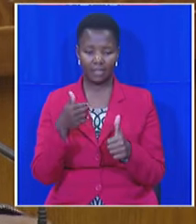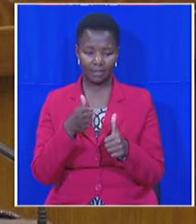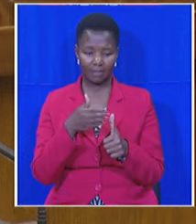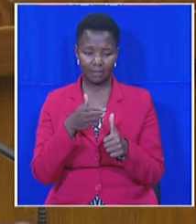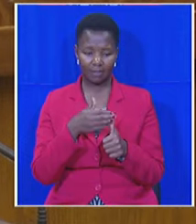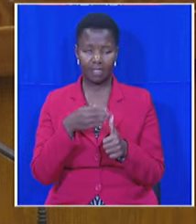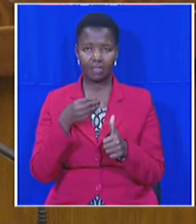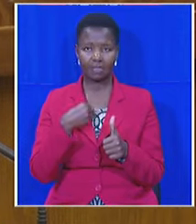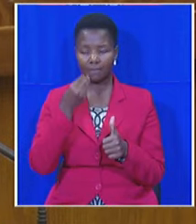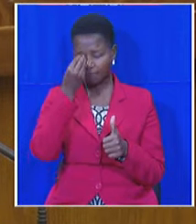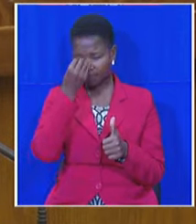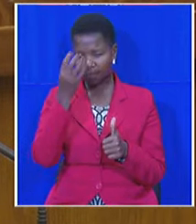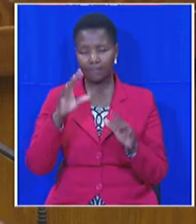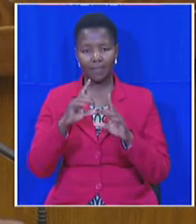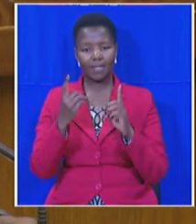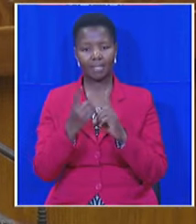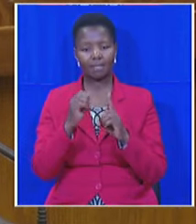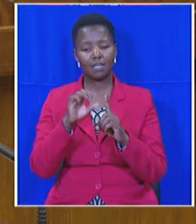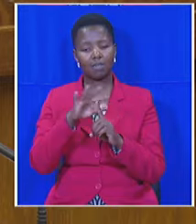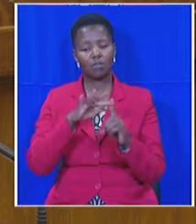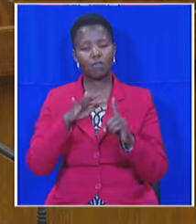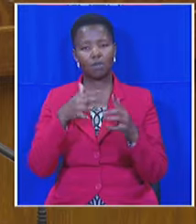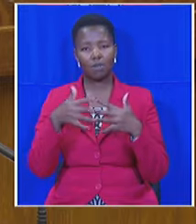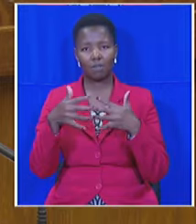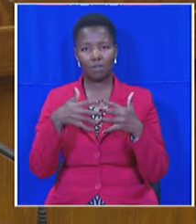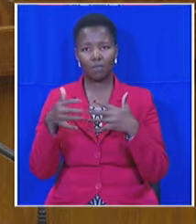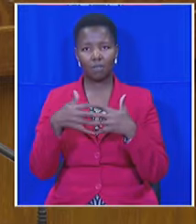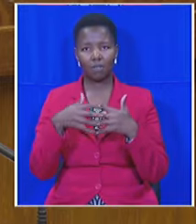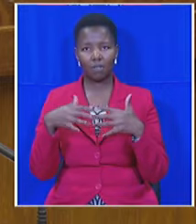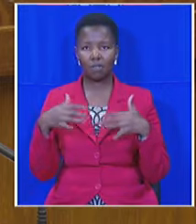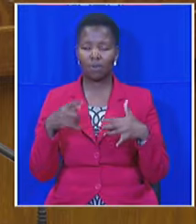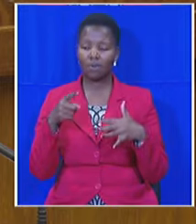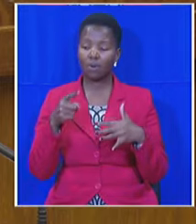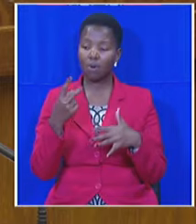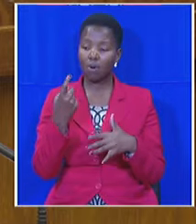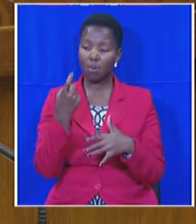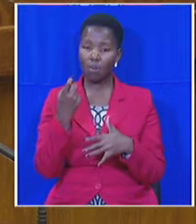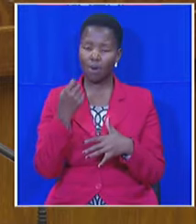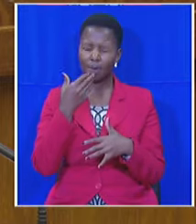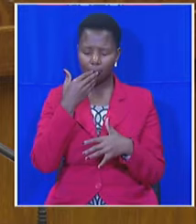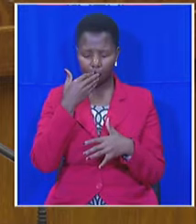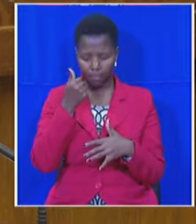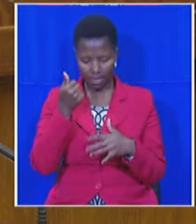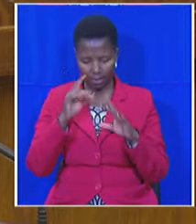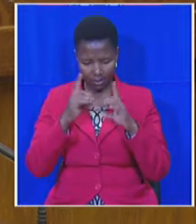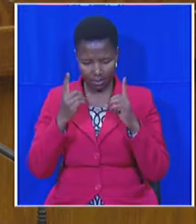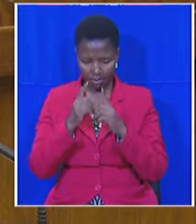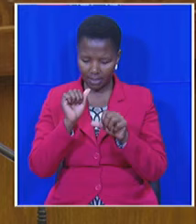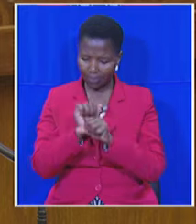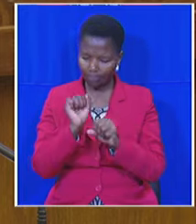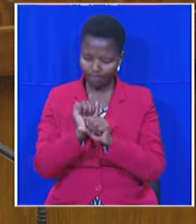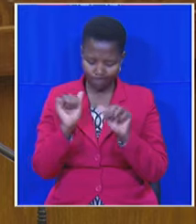the Department of Environmental Affairs is in fact one of the high-performing departments in the country by any